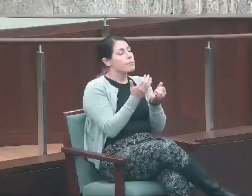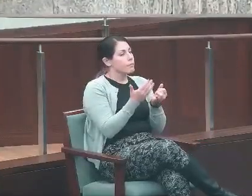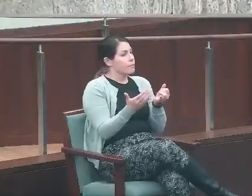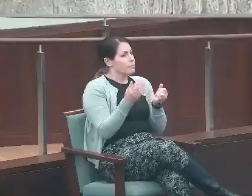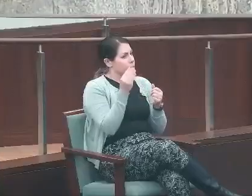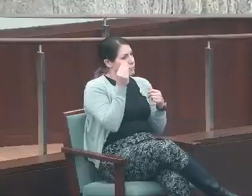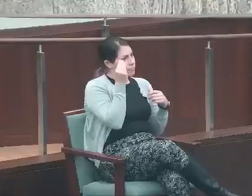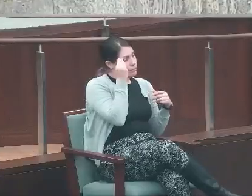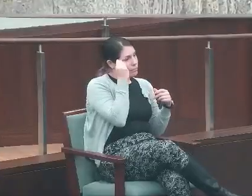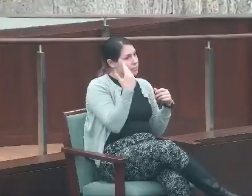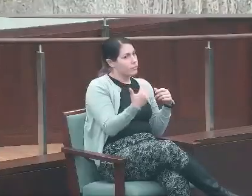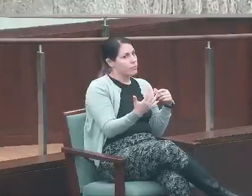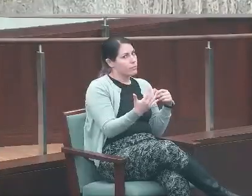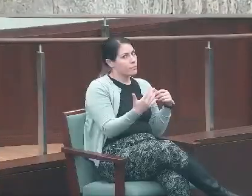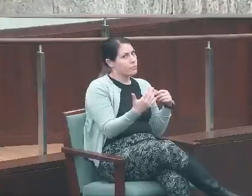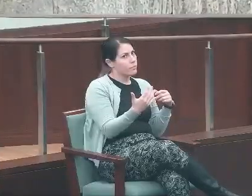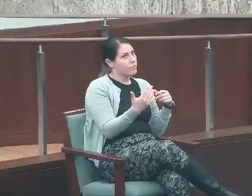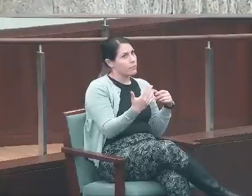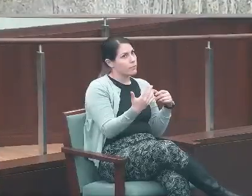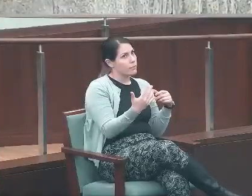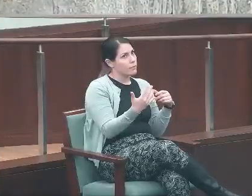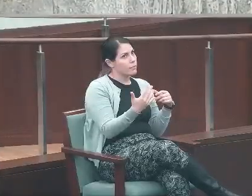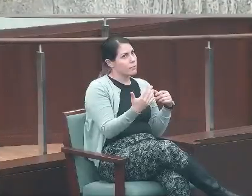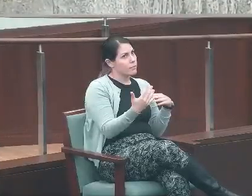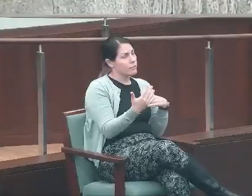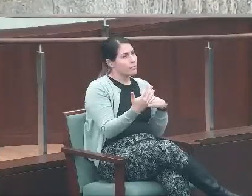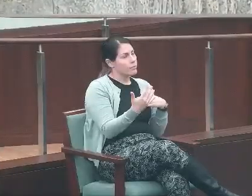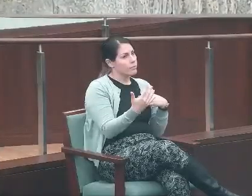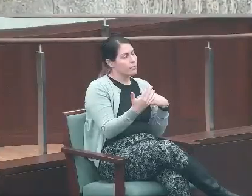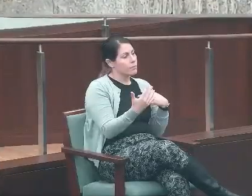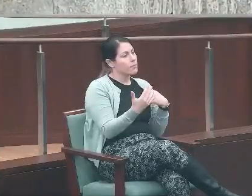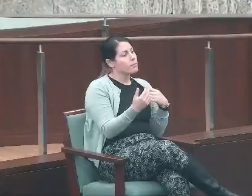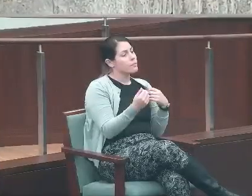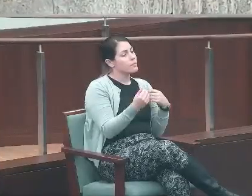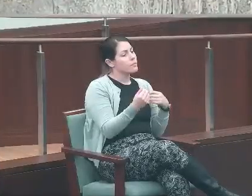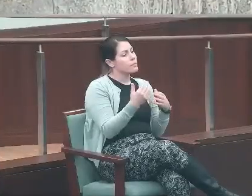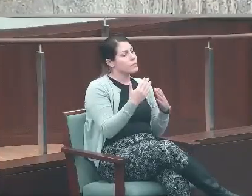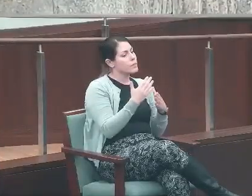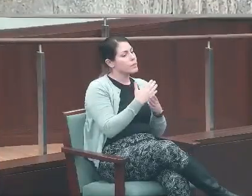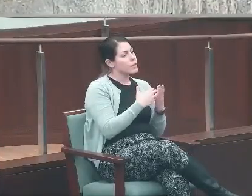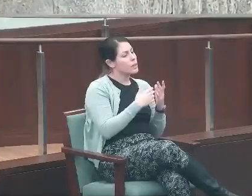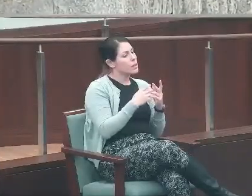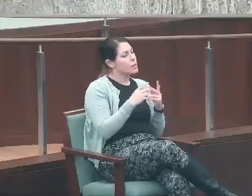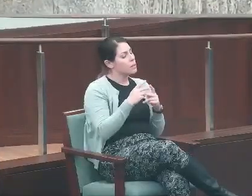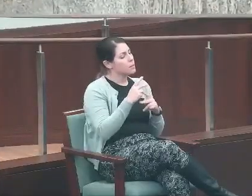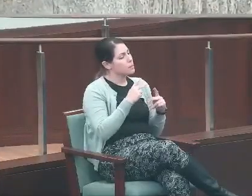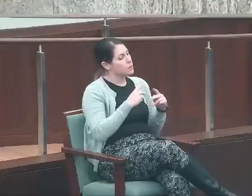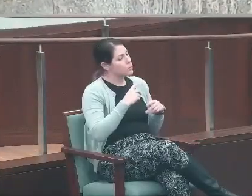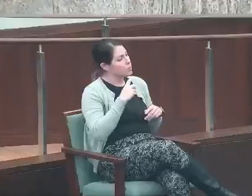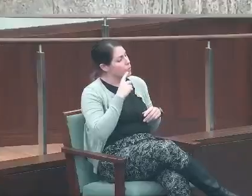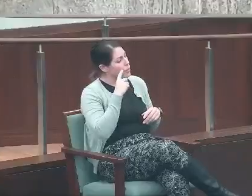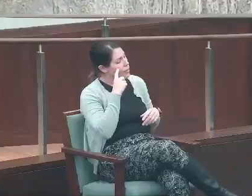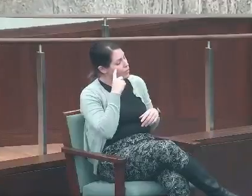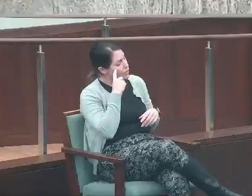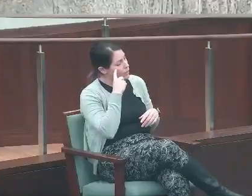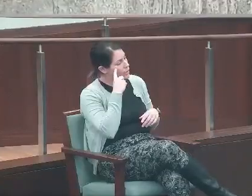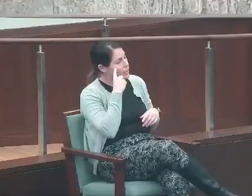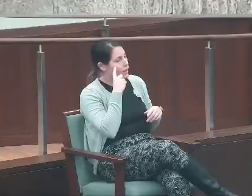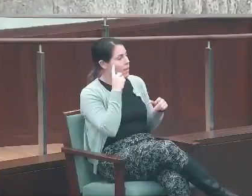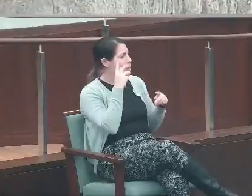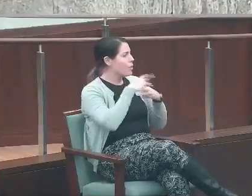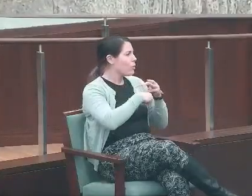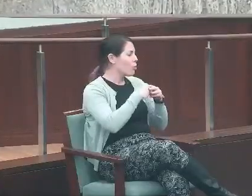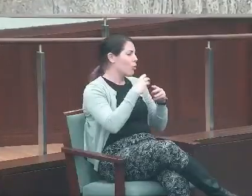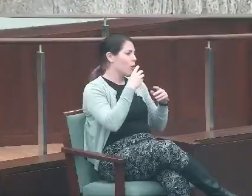every year I hope, okay, maybe there'll be quieter days ahead. Maybe something will calm down. Maybe the craziness in the world in which we